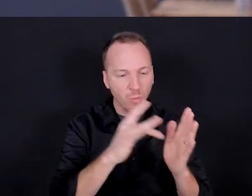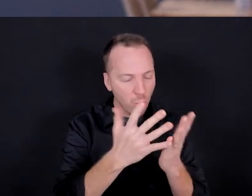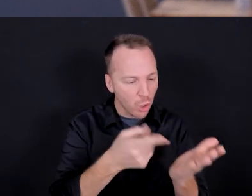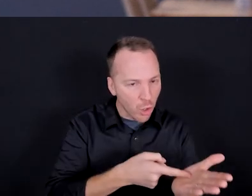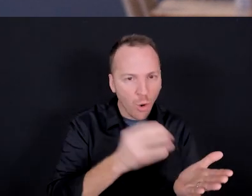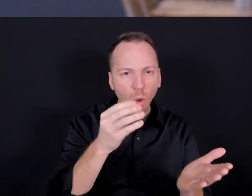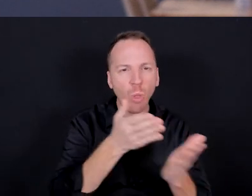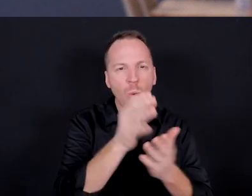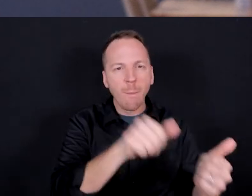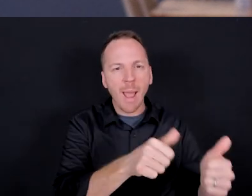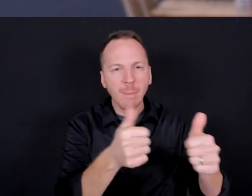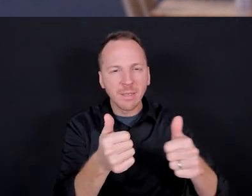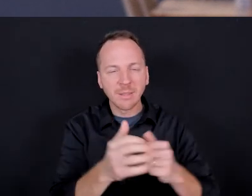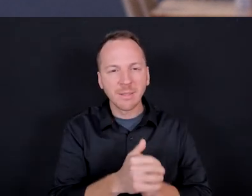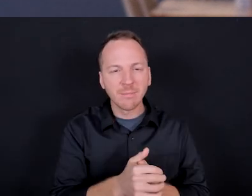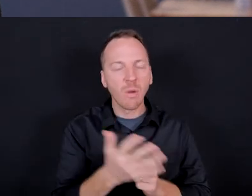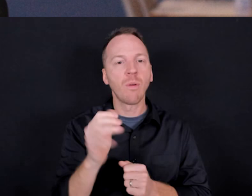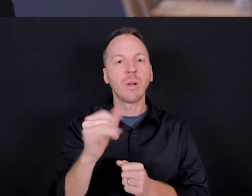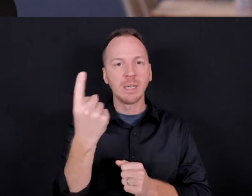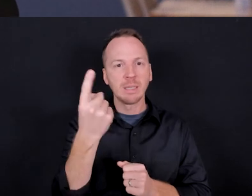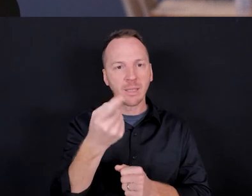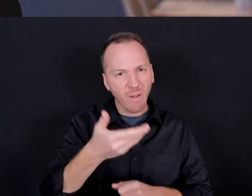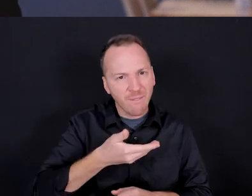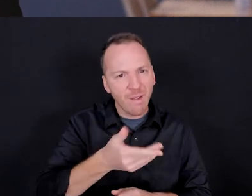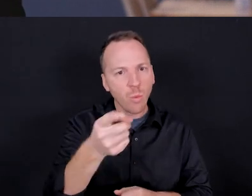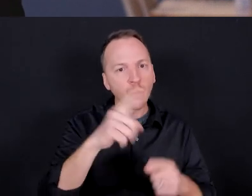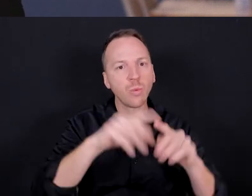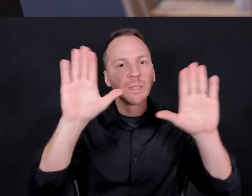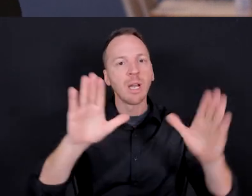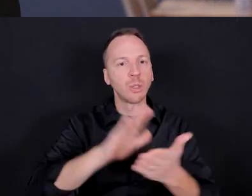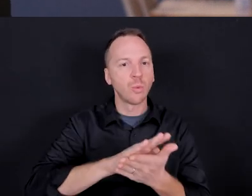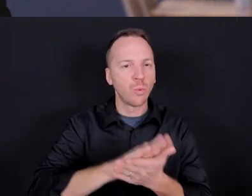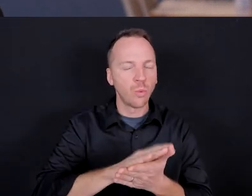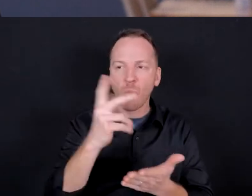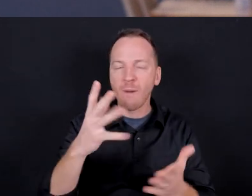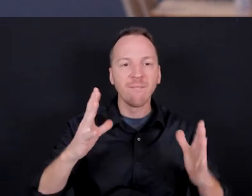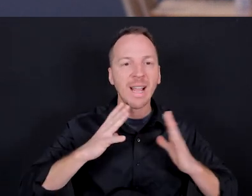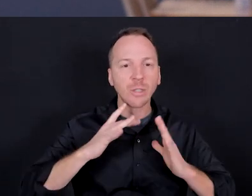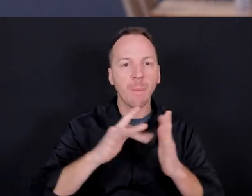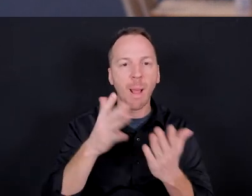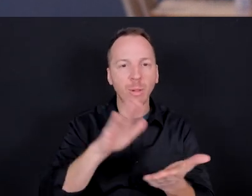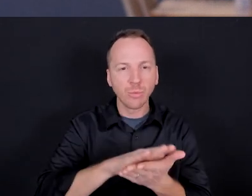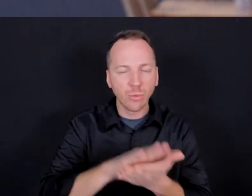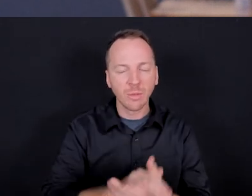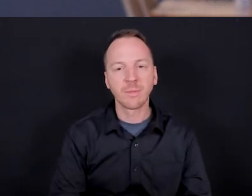baptism. Or when somebody invited you to Sunday school or to vacation Bible